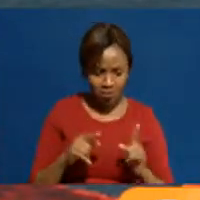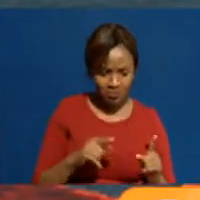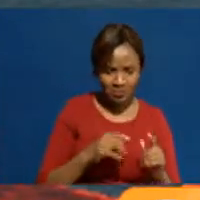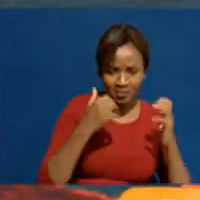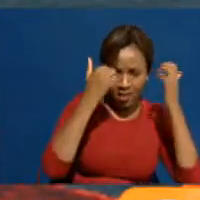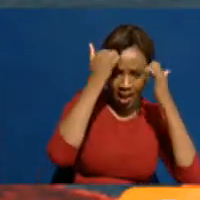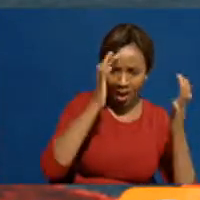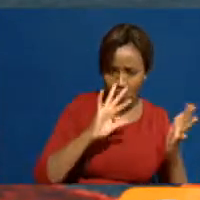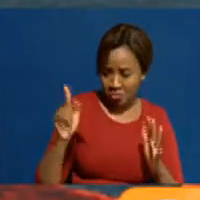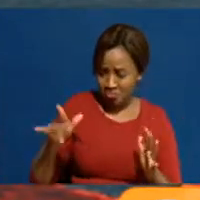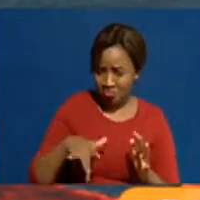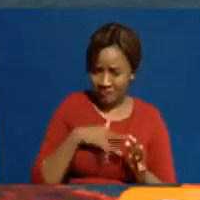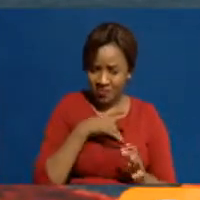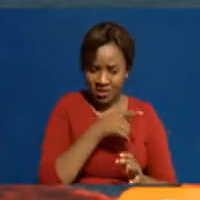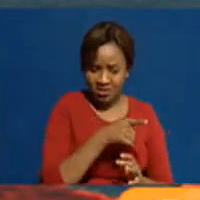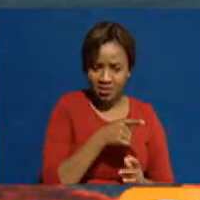need?